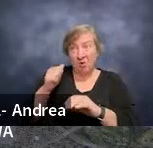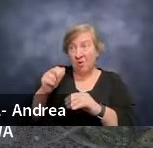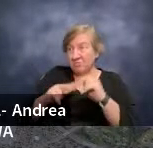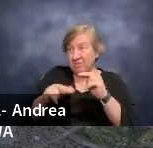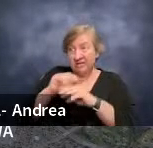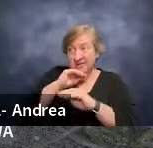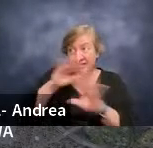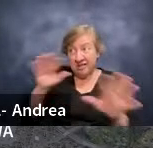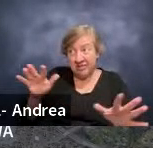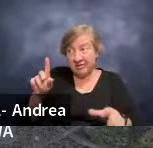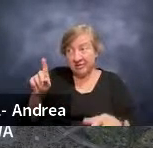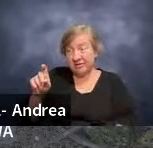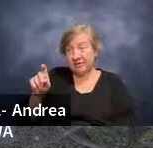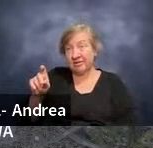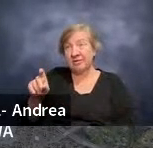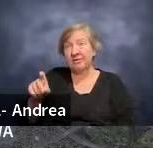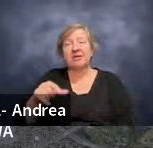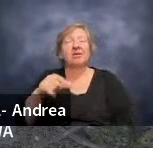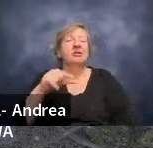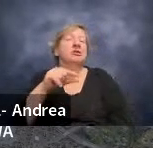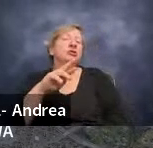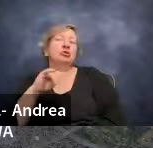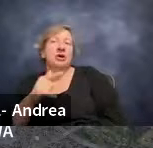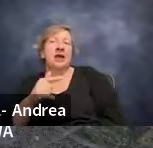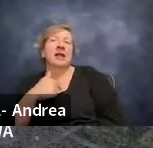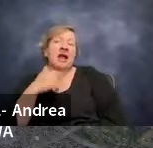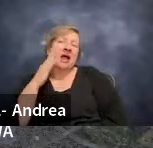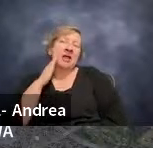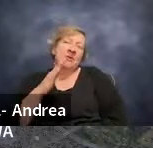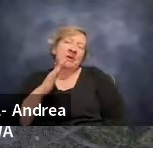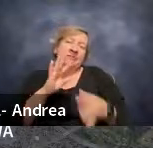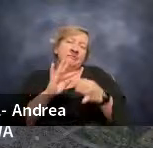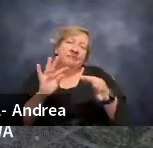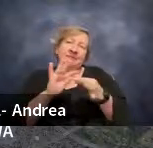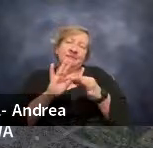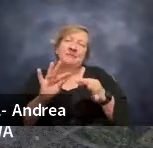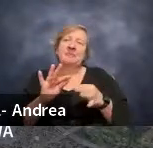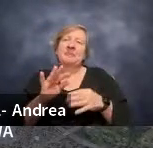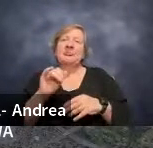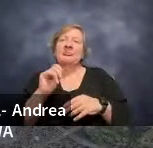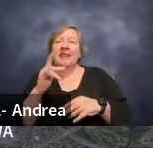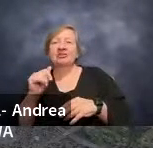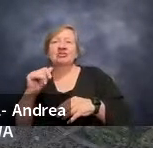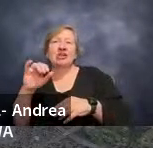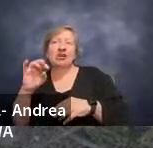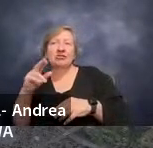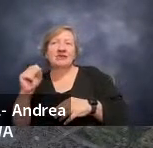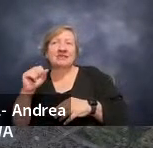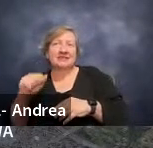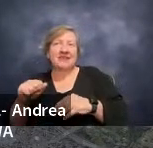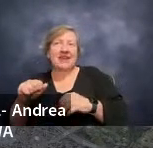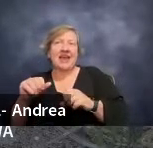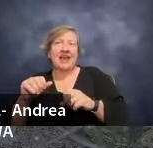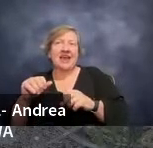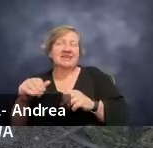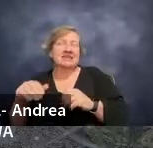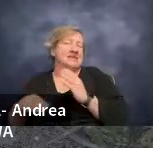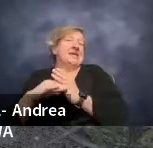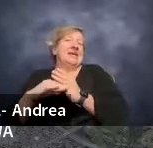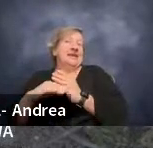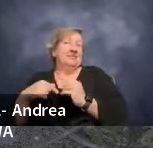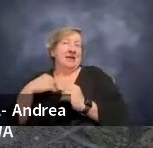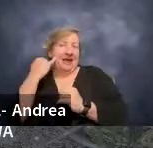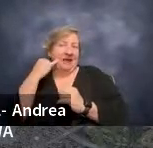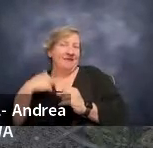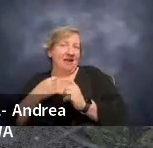So I'll jump in and Angela and Chris can kick me electronically if I go